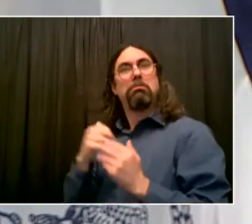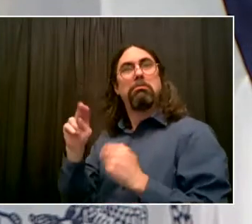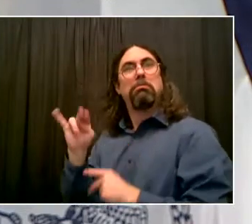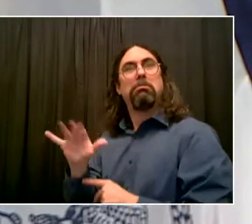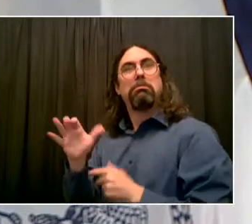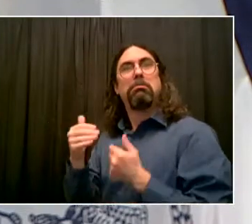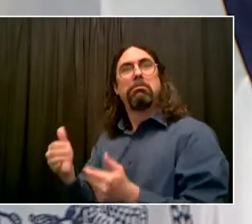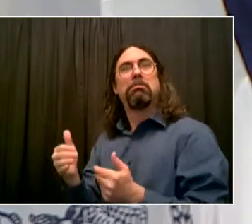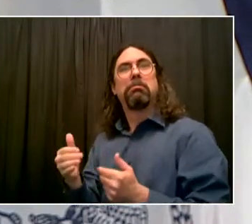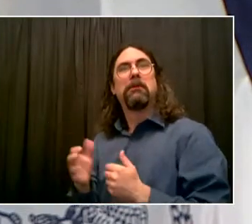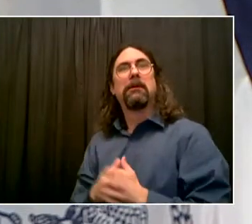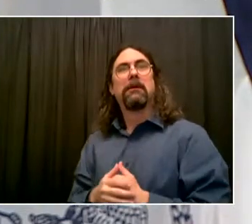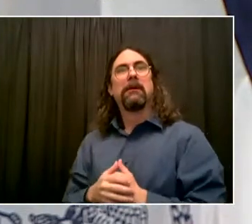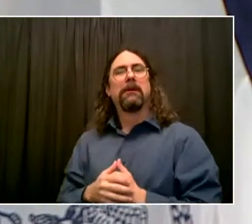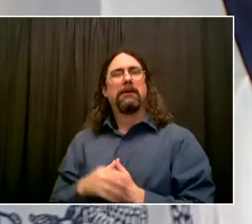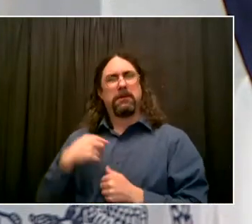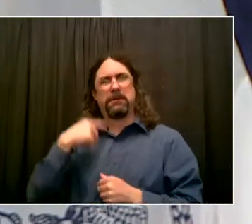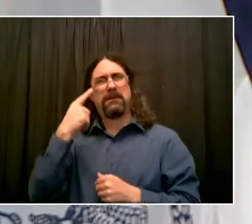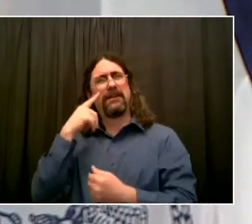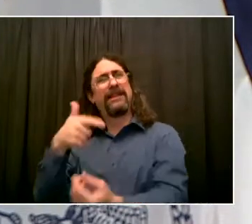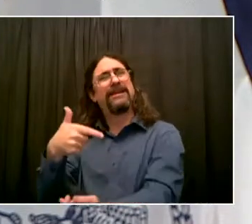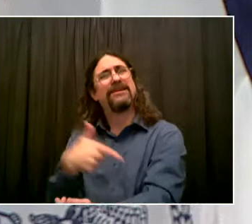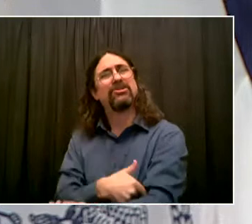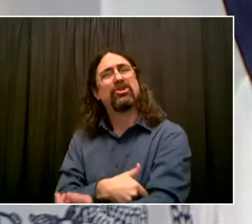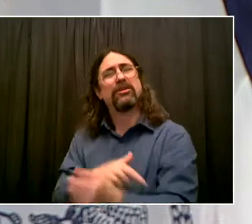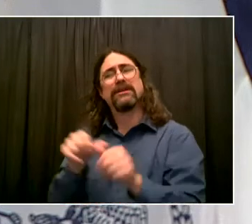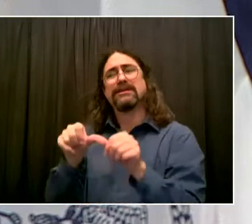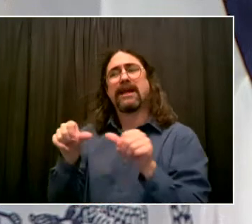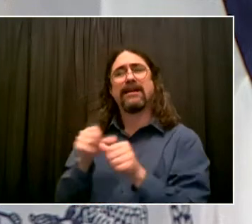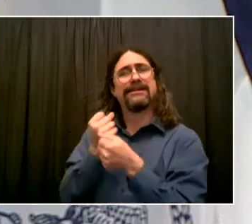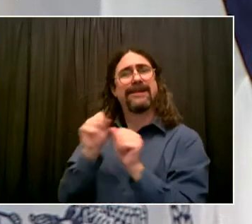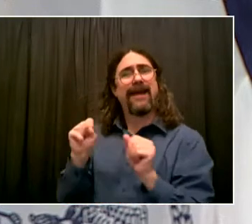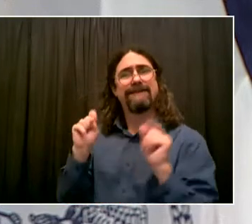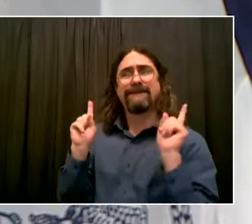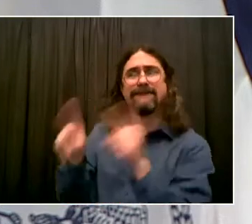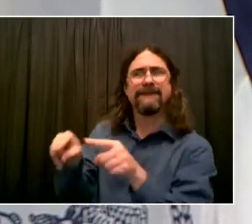that needs to come back into the public discussion.